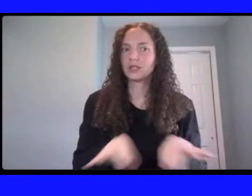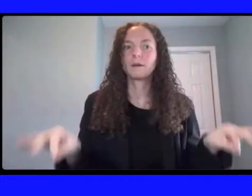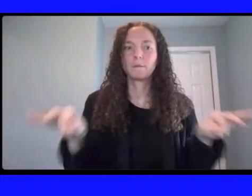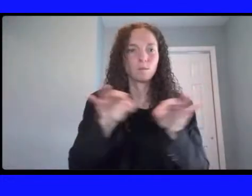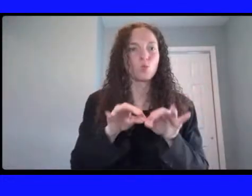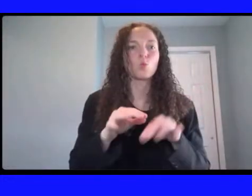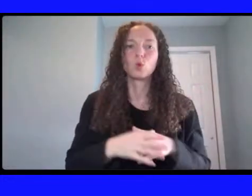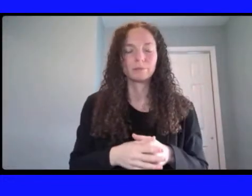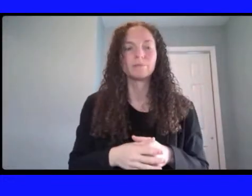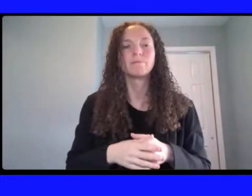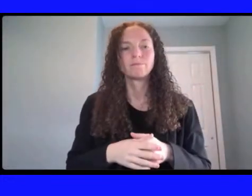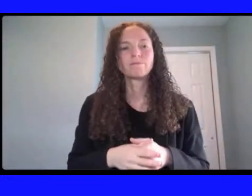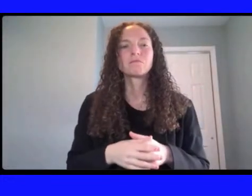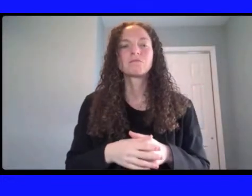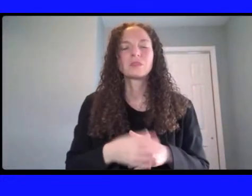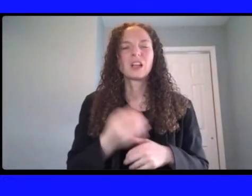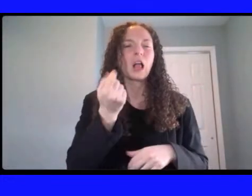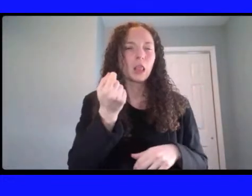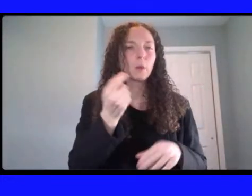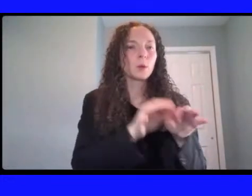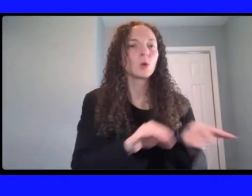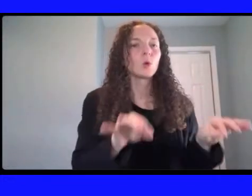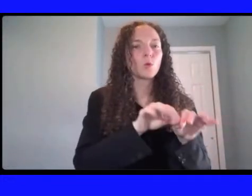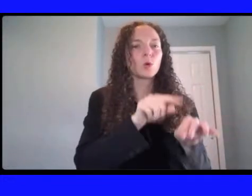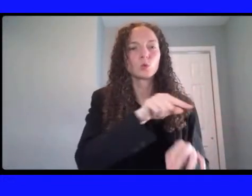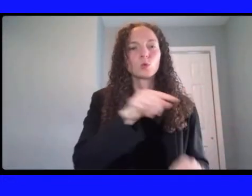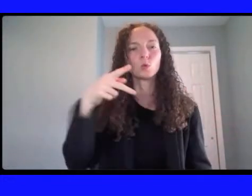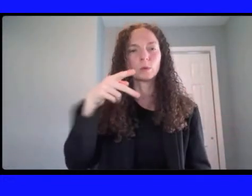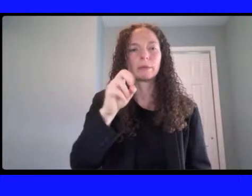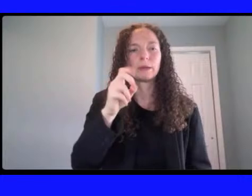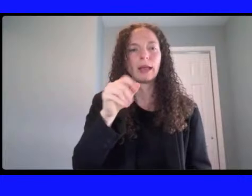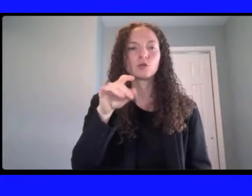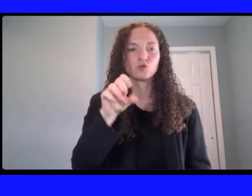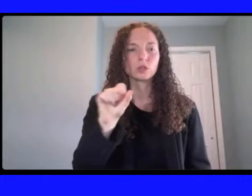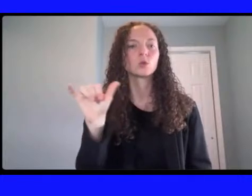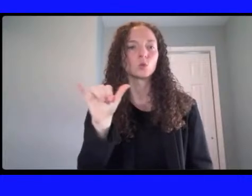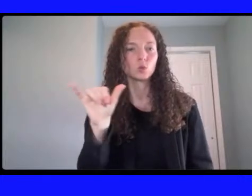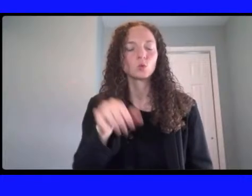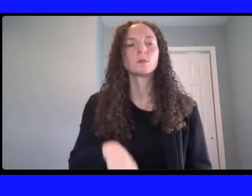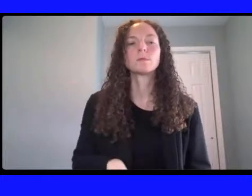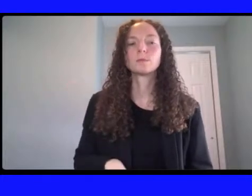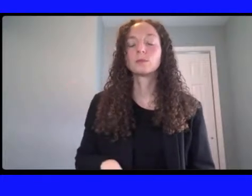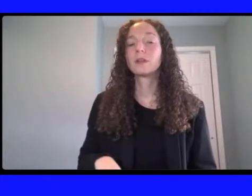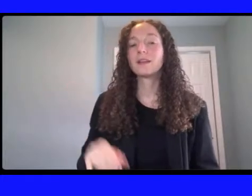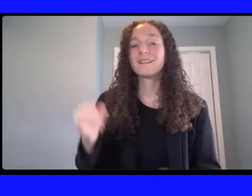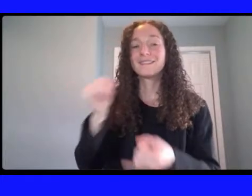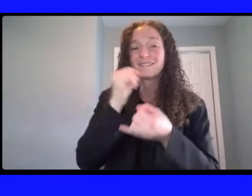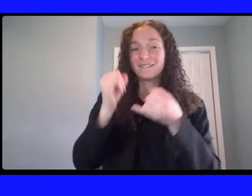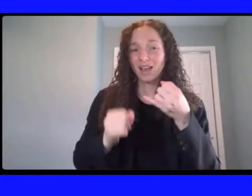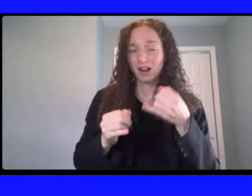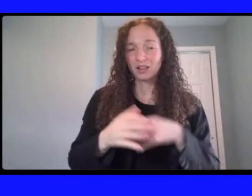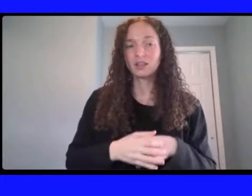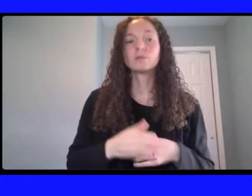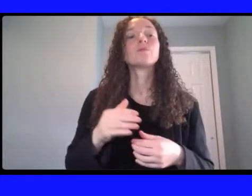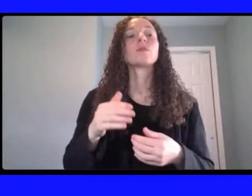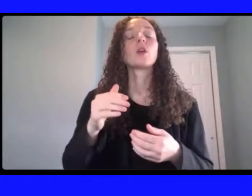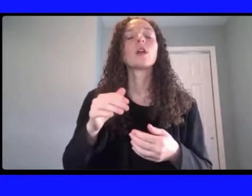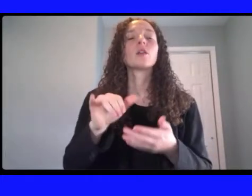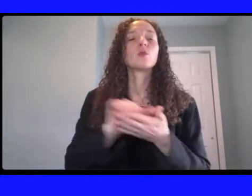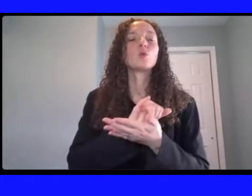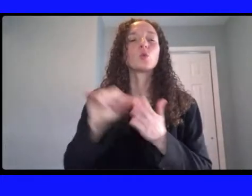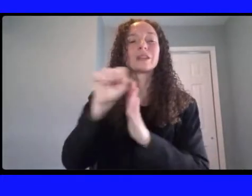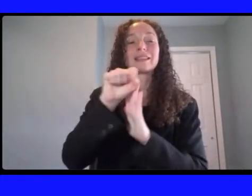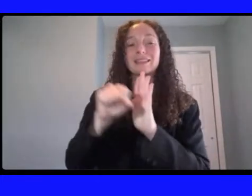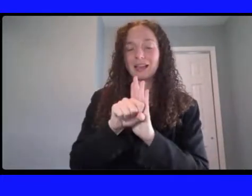statewide conversation about this, that if you look at value-based care as being only about short-term return